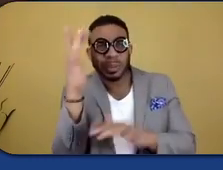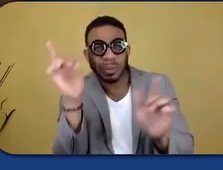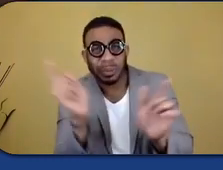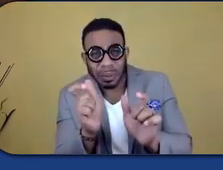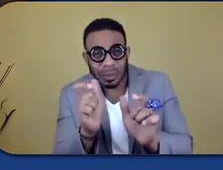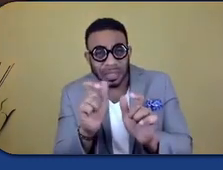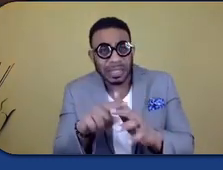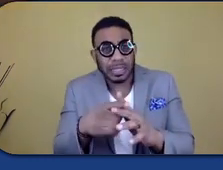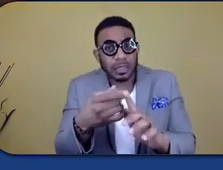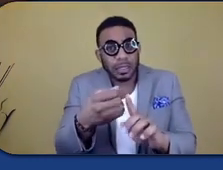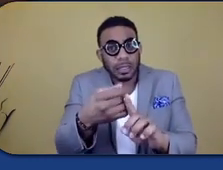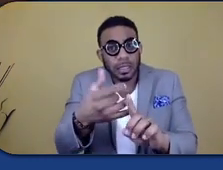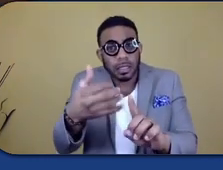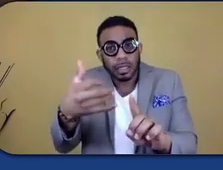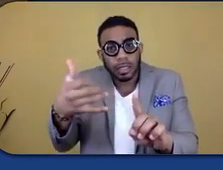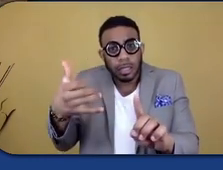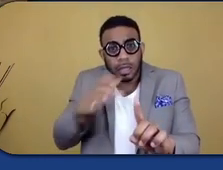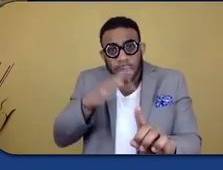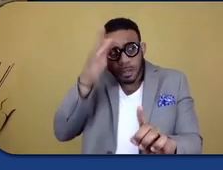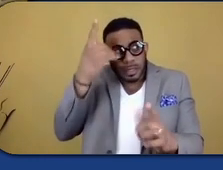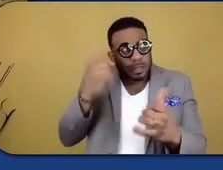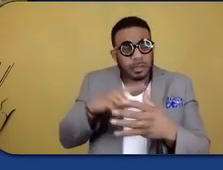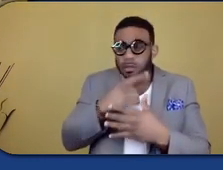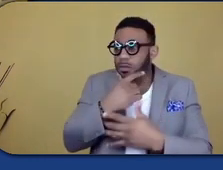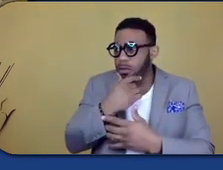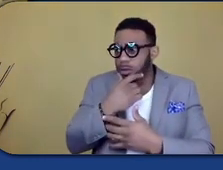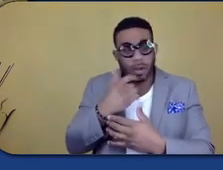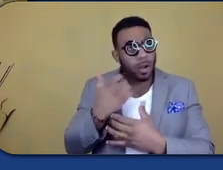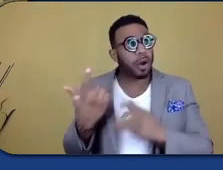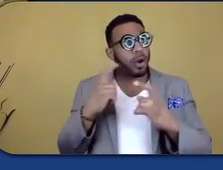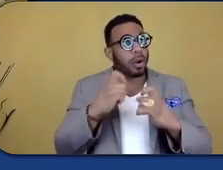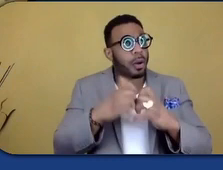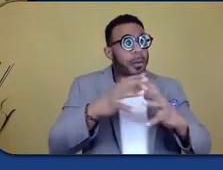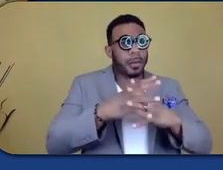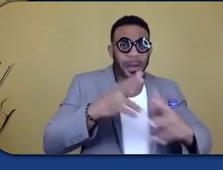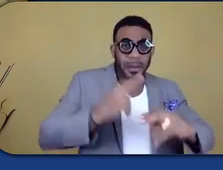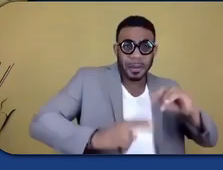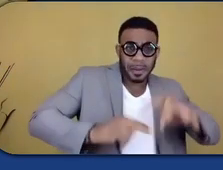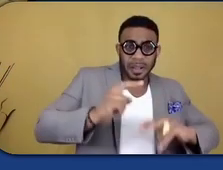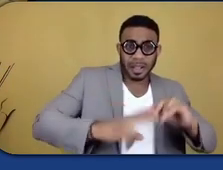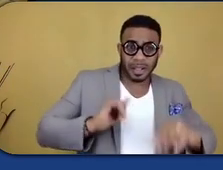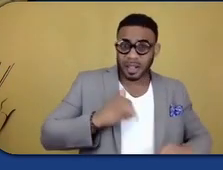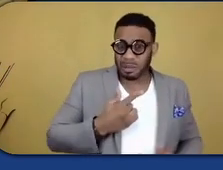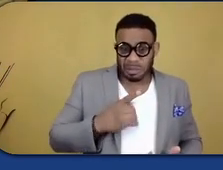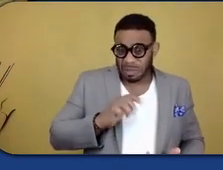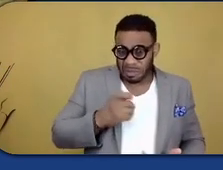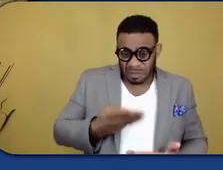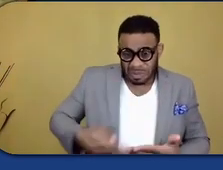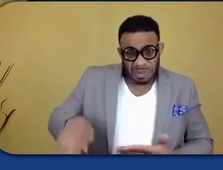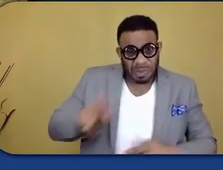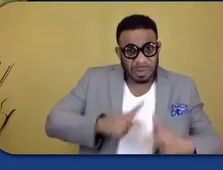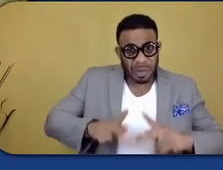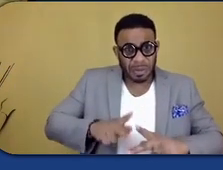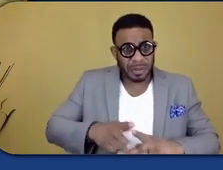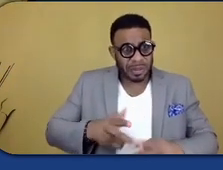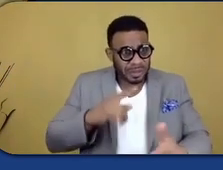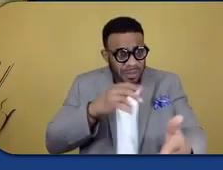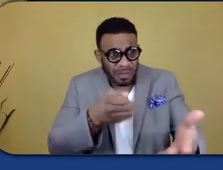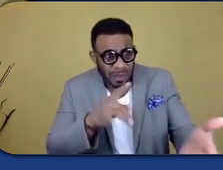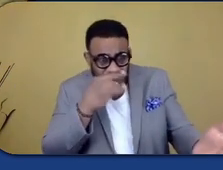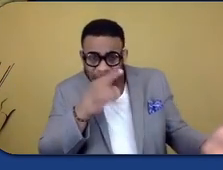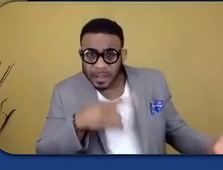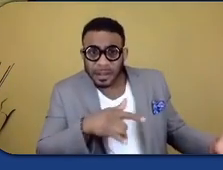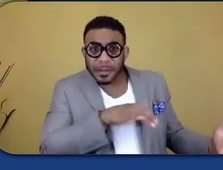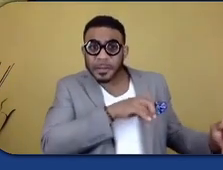parents decided to go to the bush searching for them. Just only three people, the three kids, managed to come back by